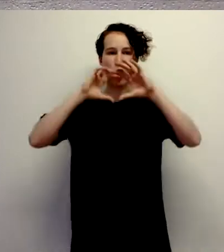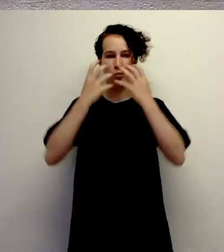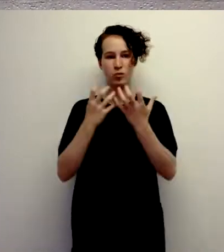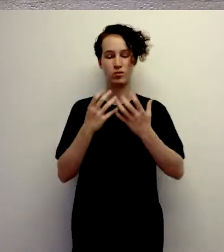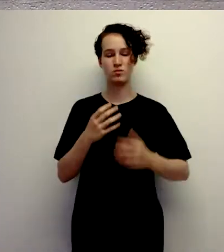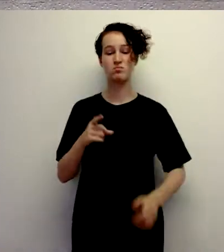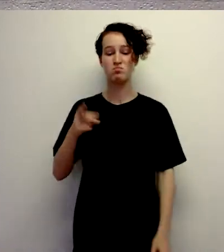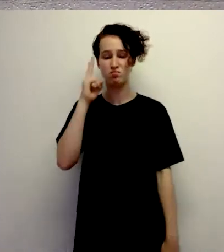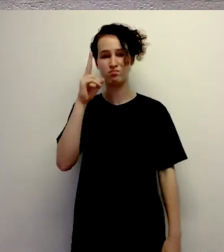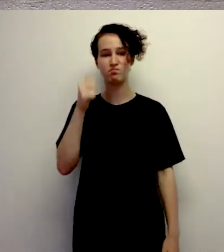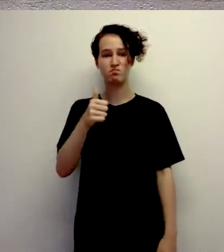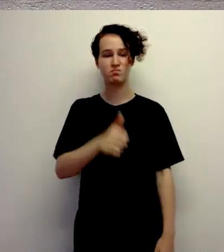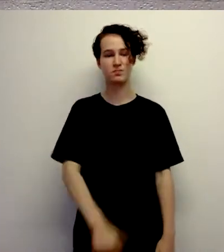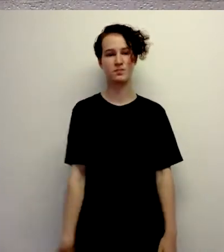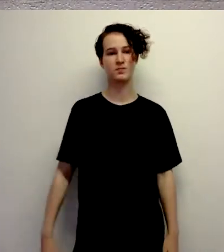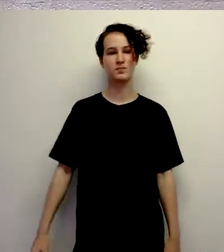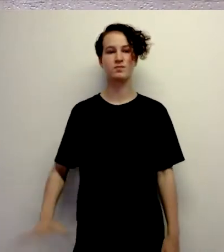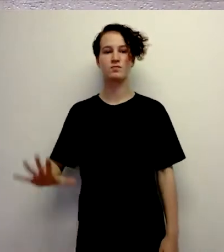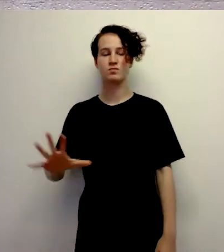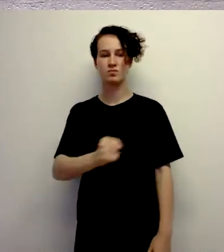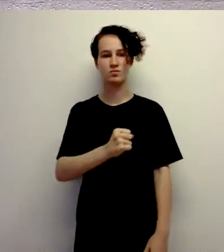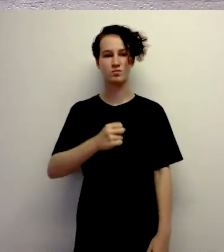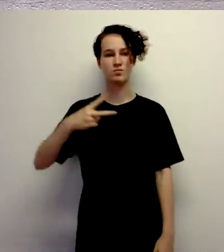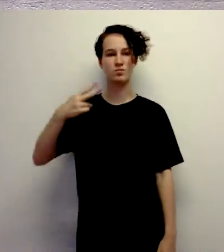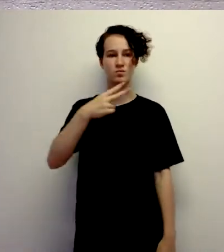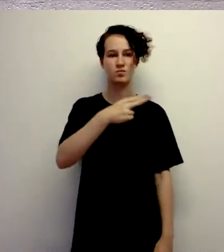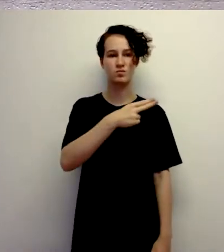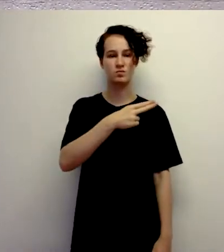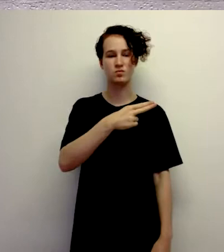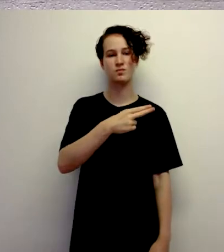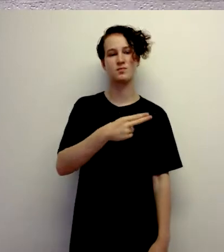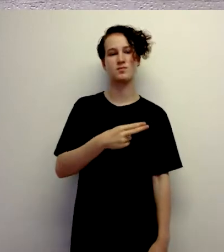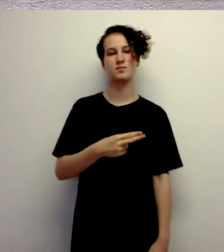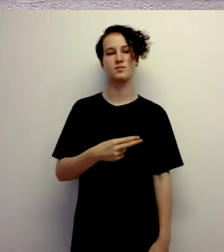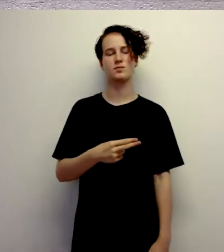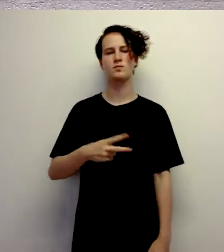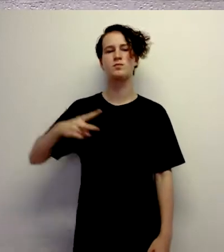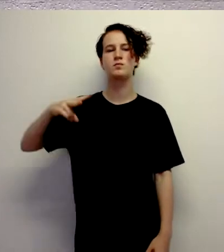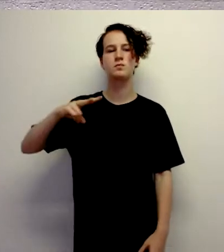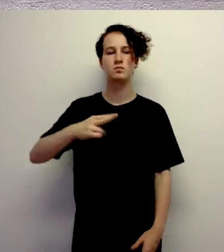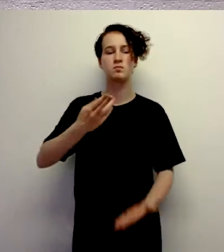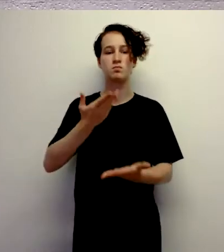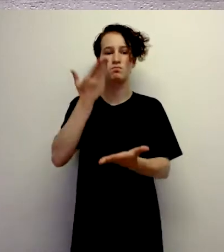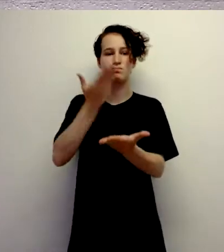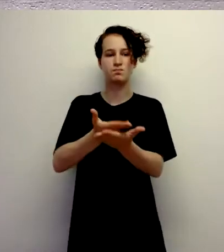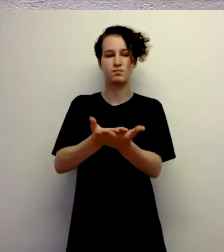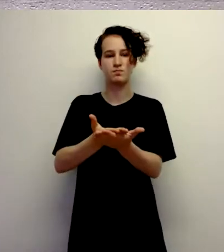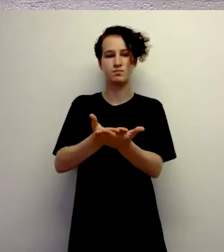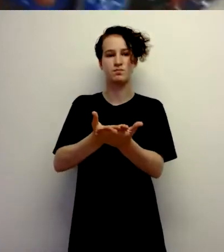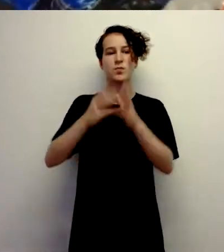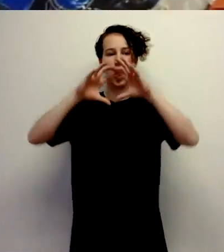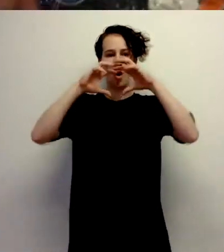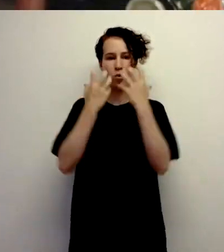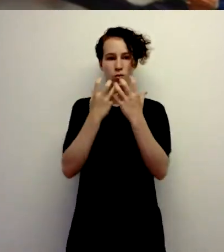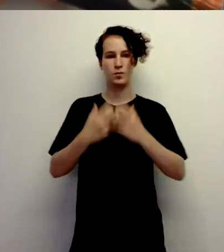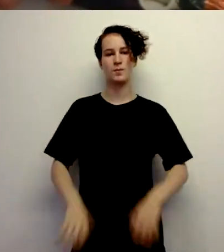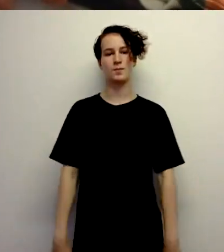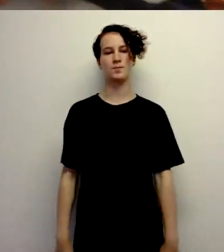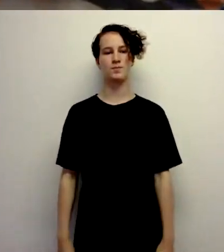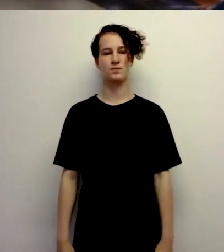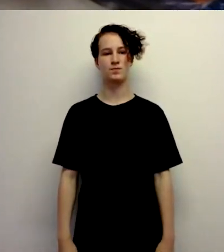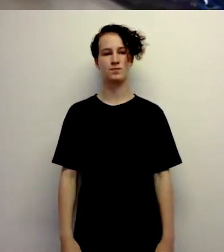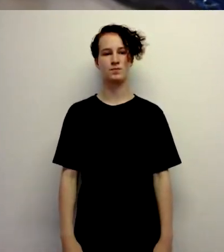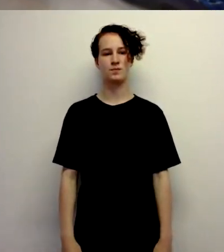That looks about right. Get your scissors and chop off the top. So, chop